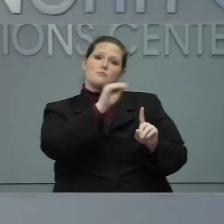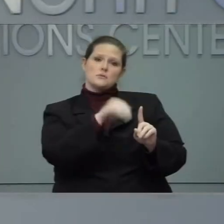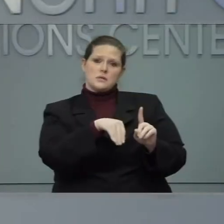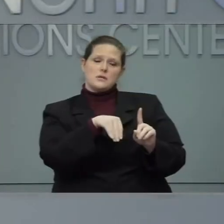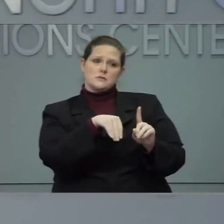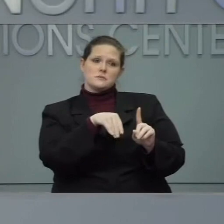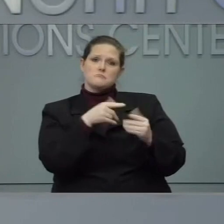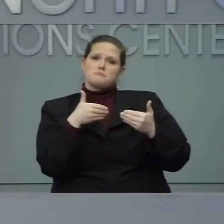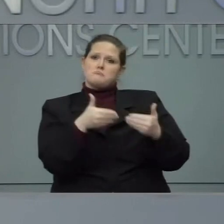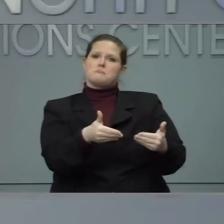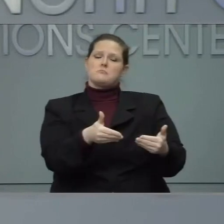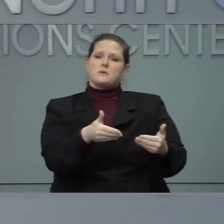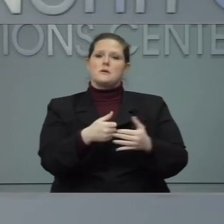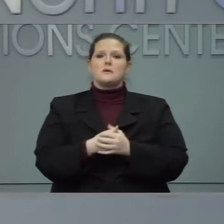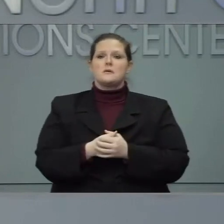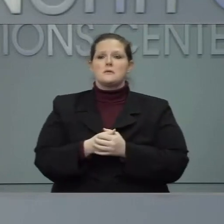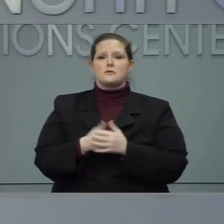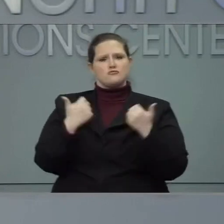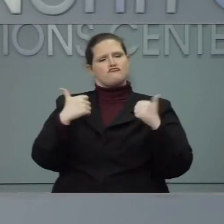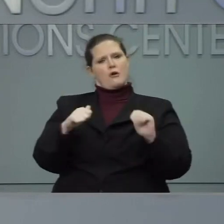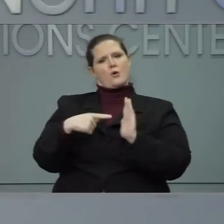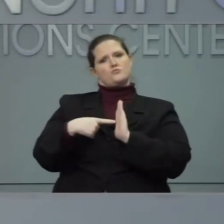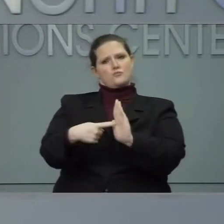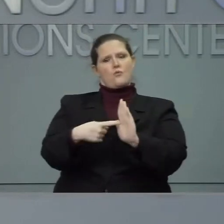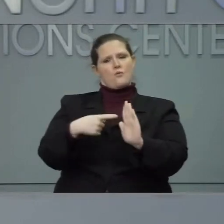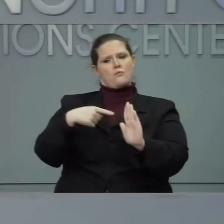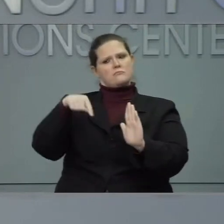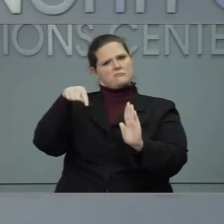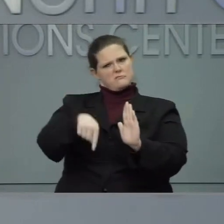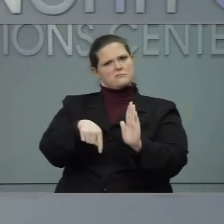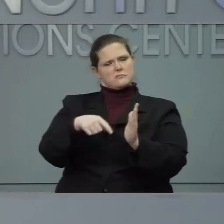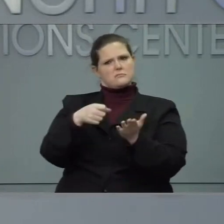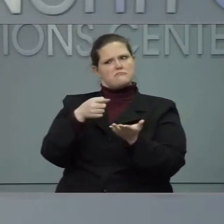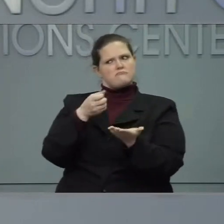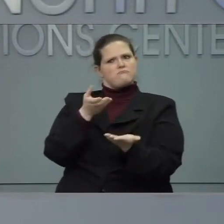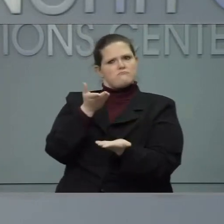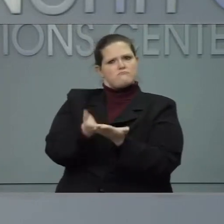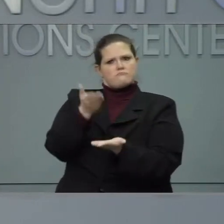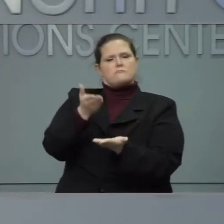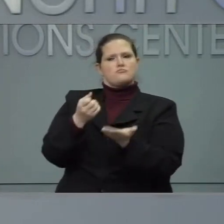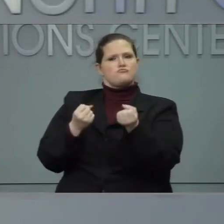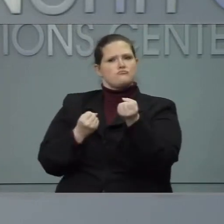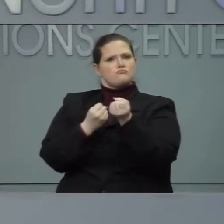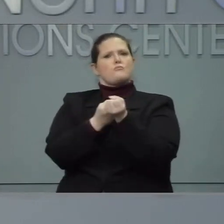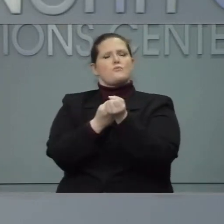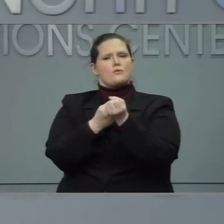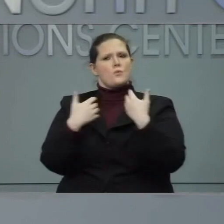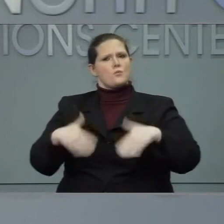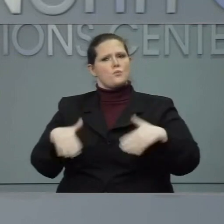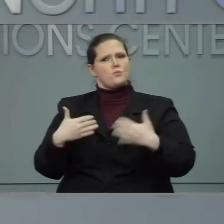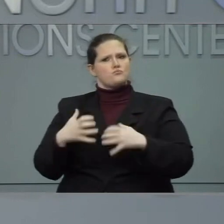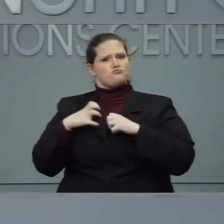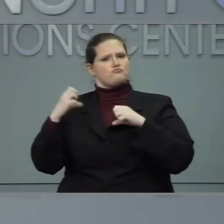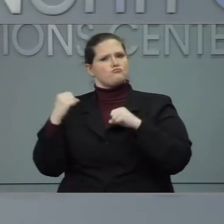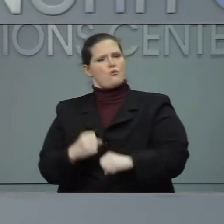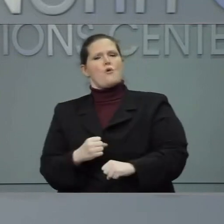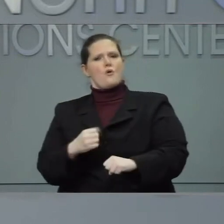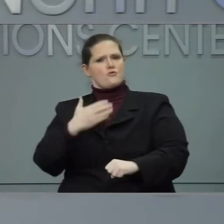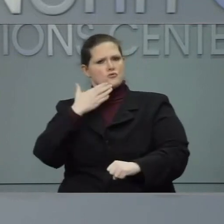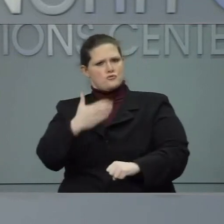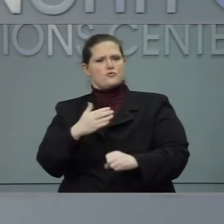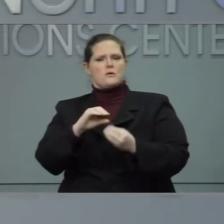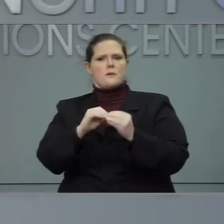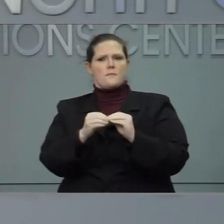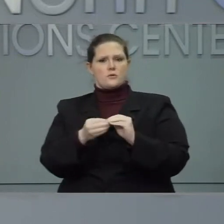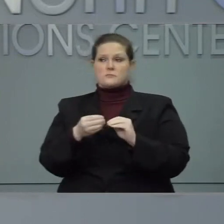2 years. This is a strong pay package. It acknowledges that our tax revenue is up, that